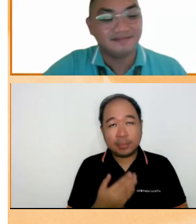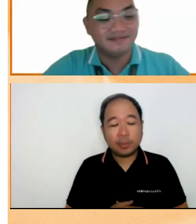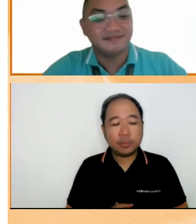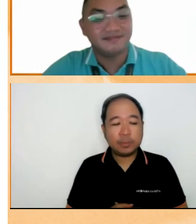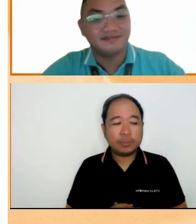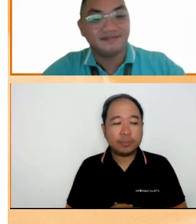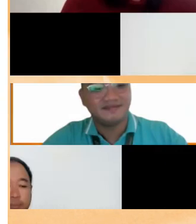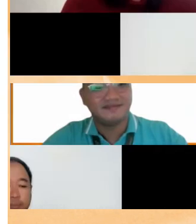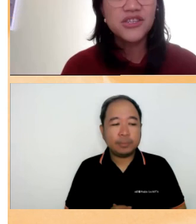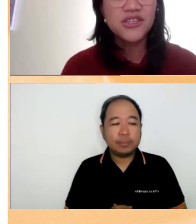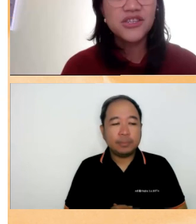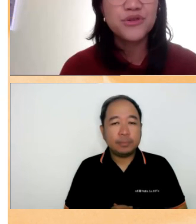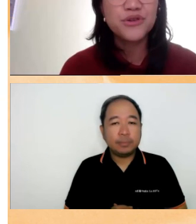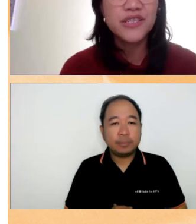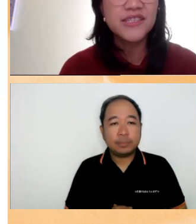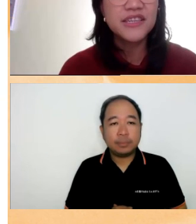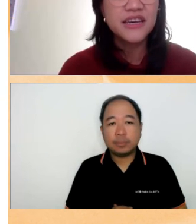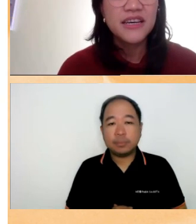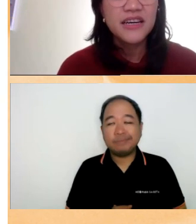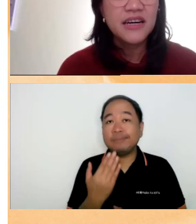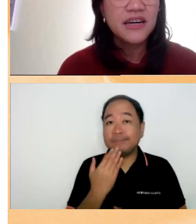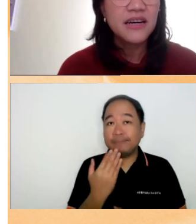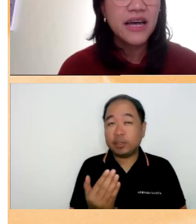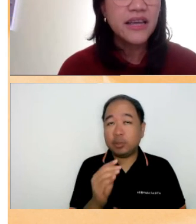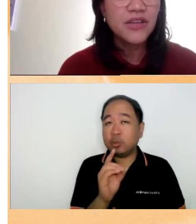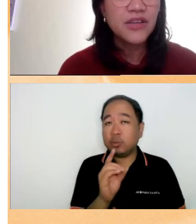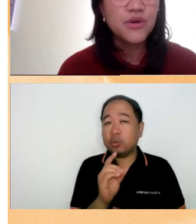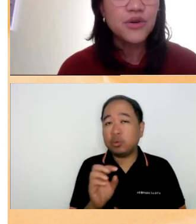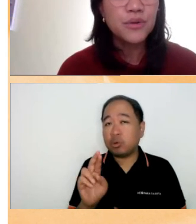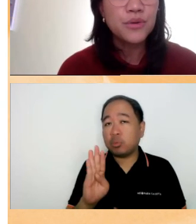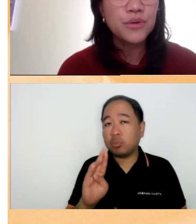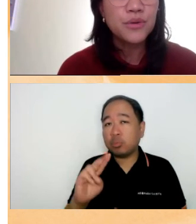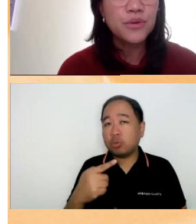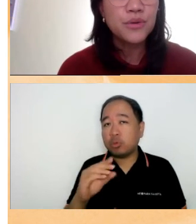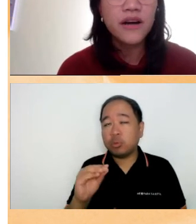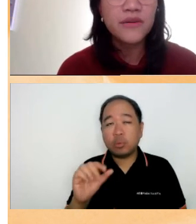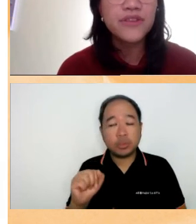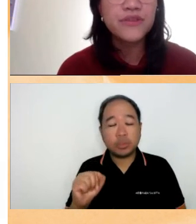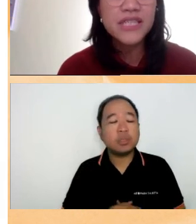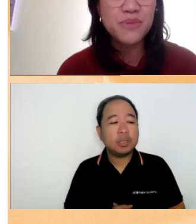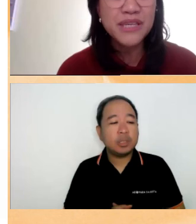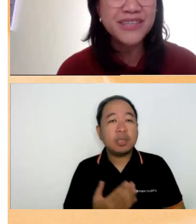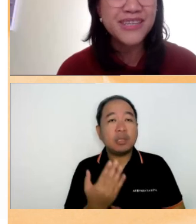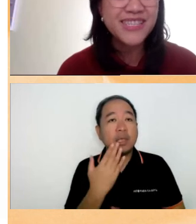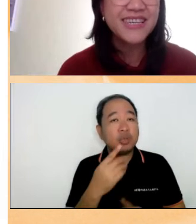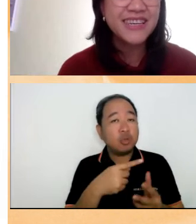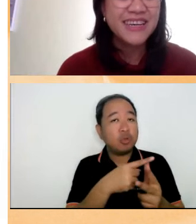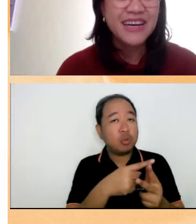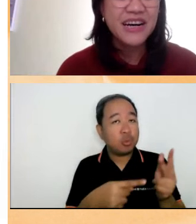Thank you very much, Dr. Burgos. And thank you to all our three